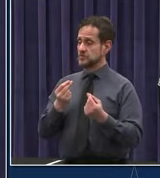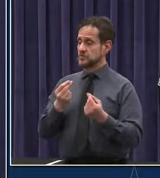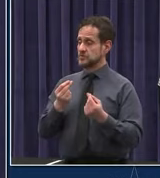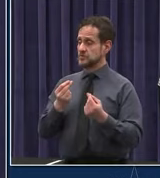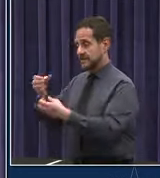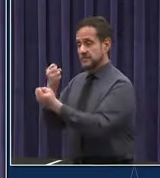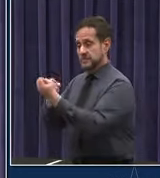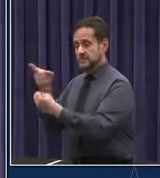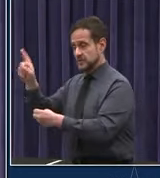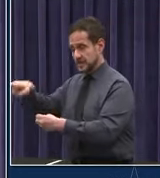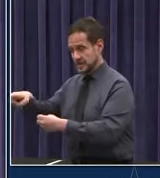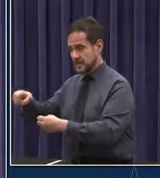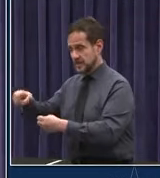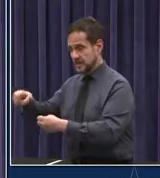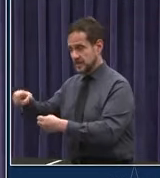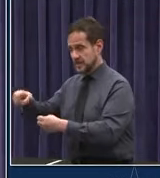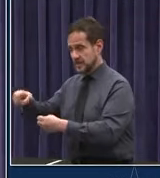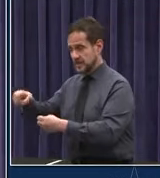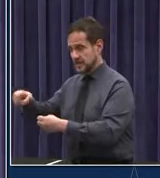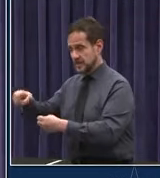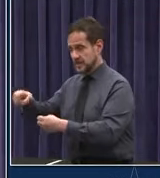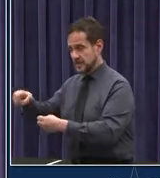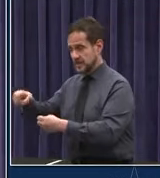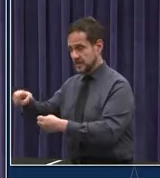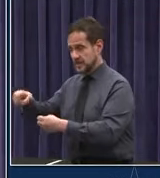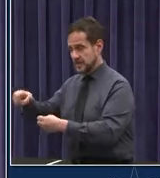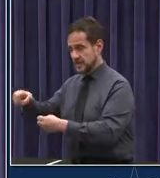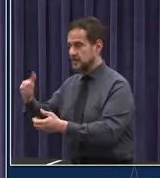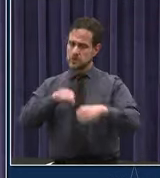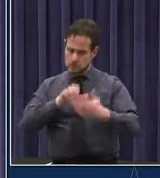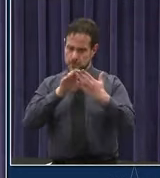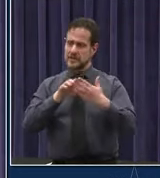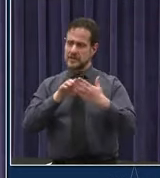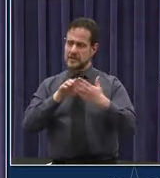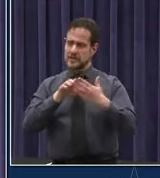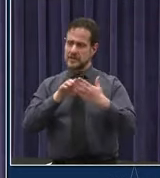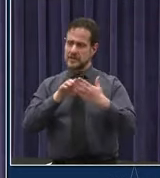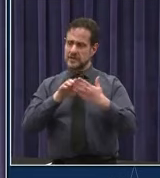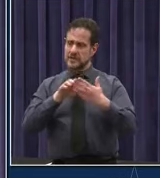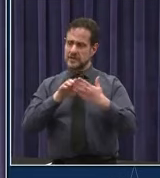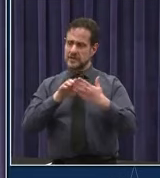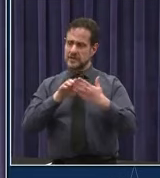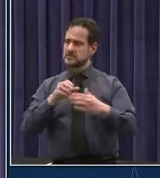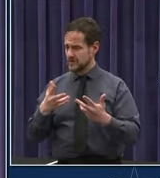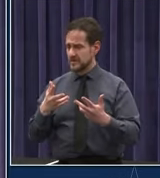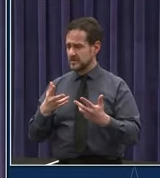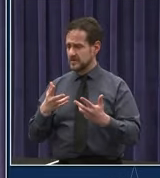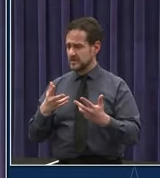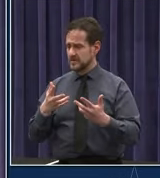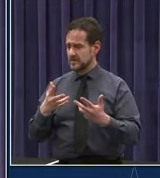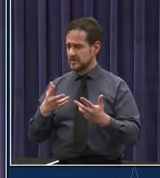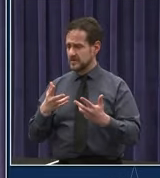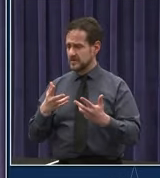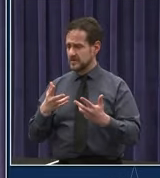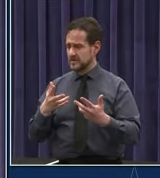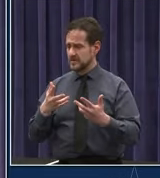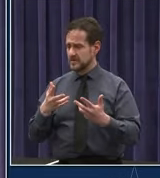this violence, that the best thing to do is defund our police department, not